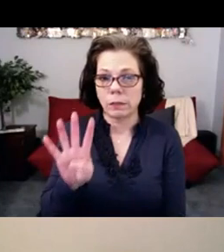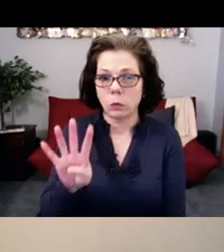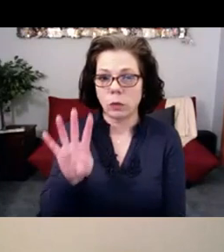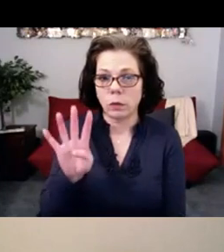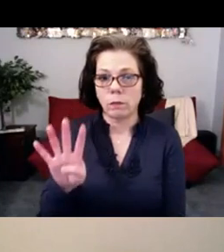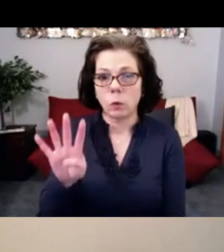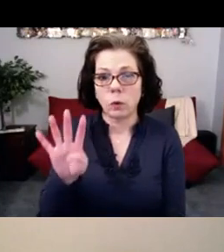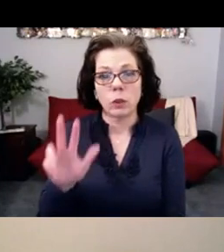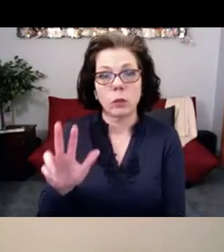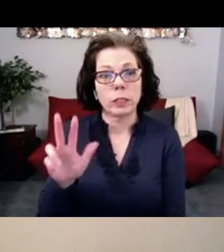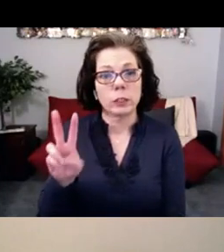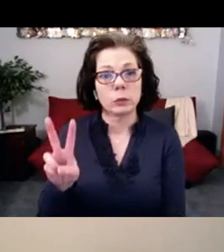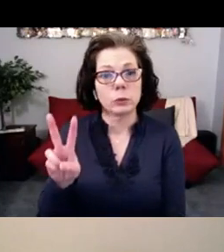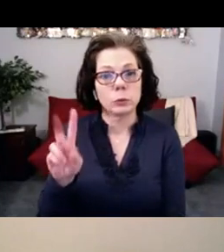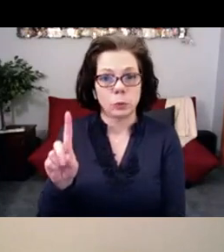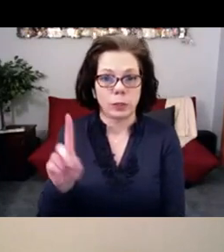978-674-4321.